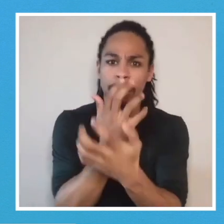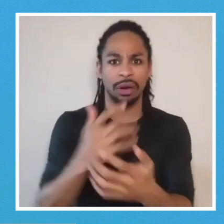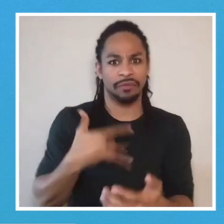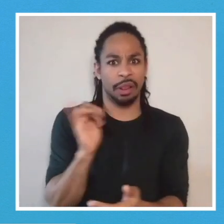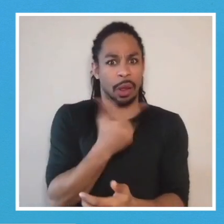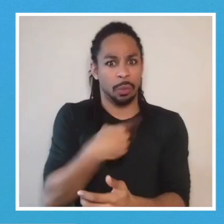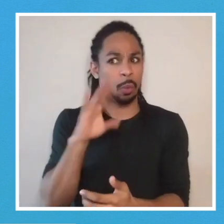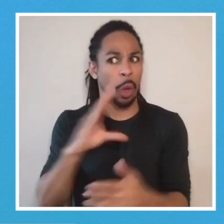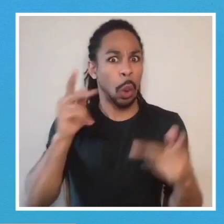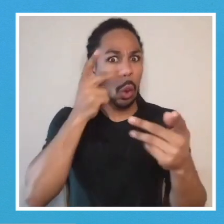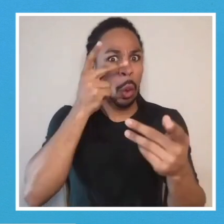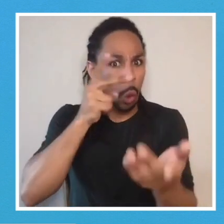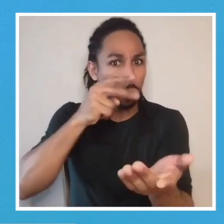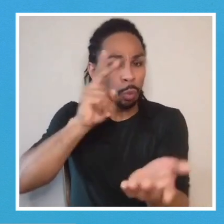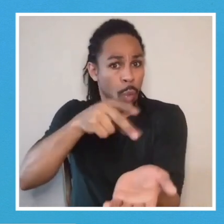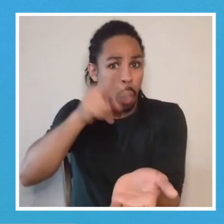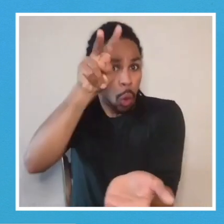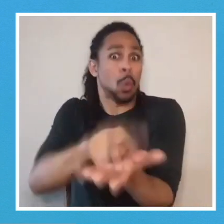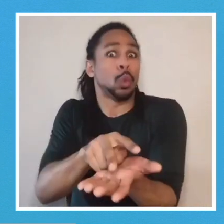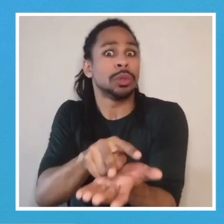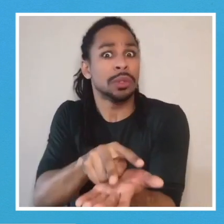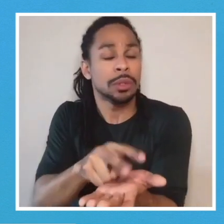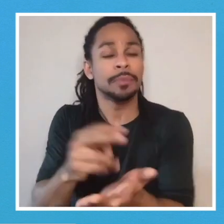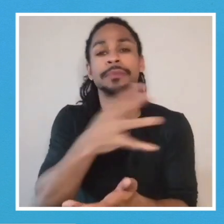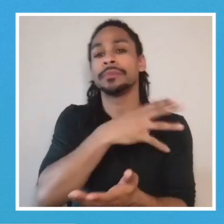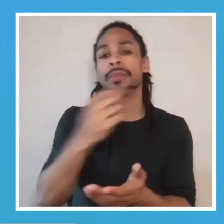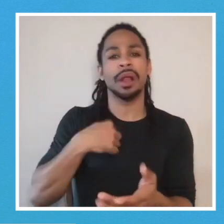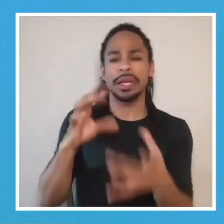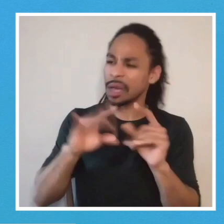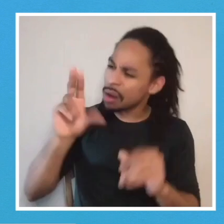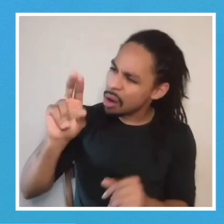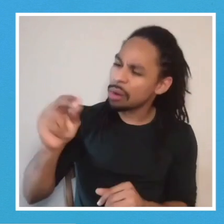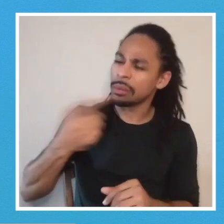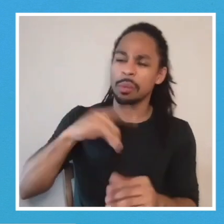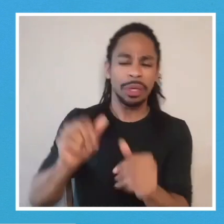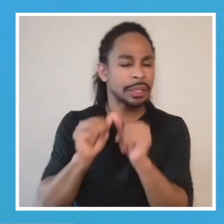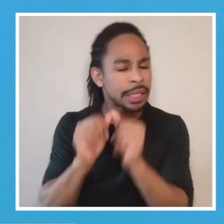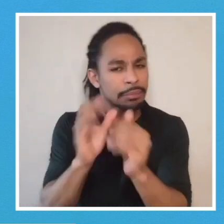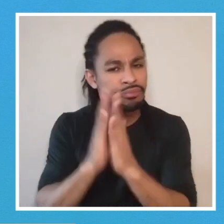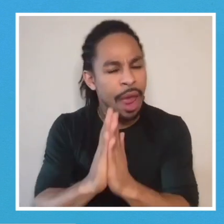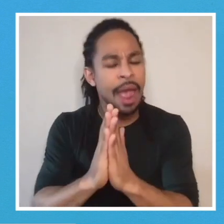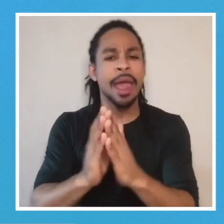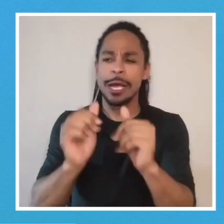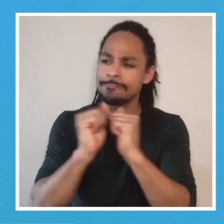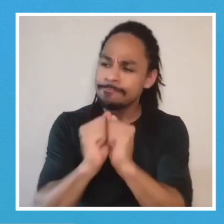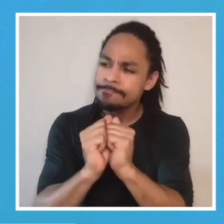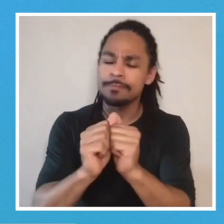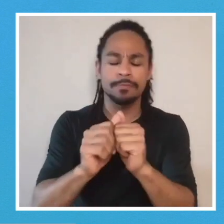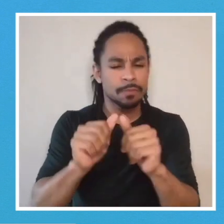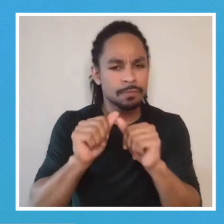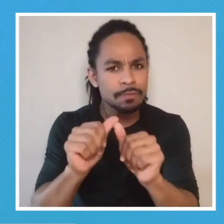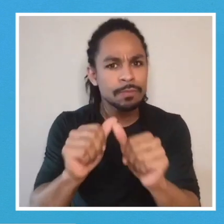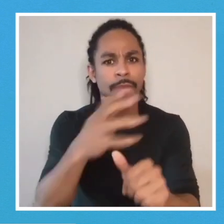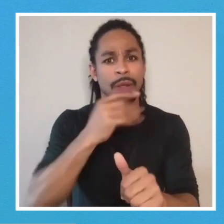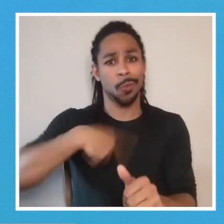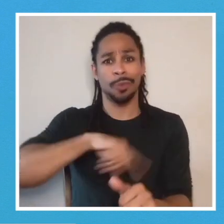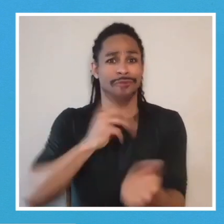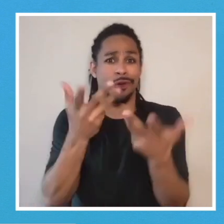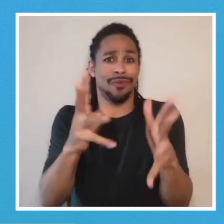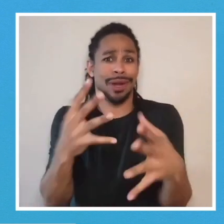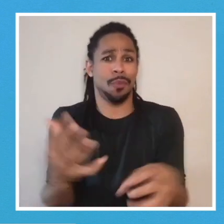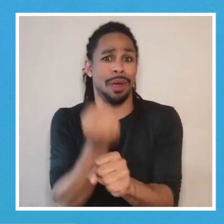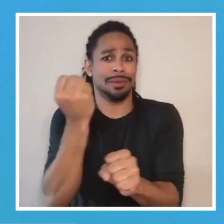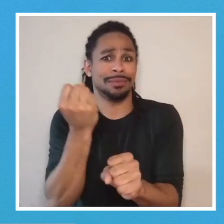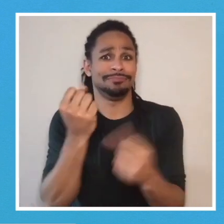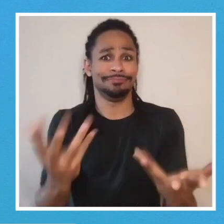brother, we just keep praying, and we're here. So we've already won. The fact that we exist at